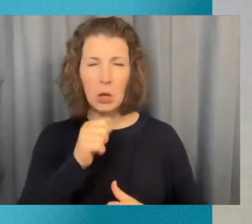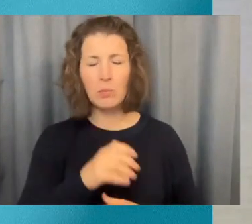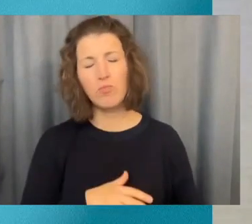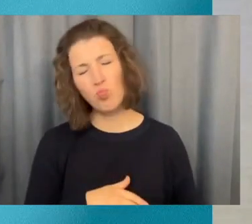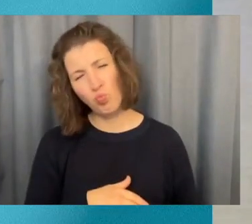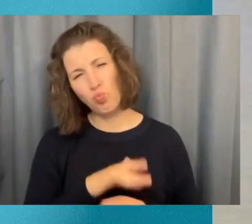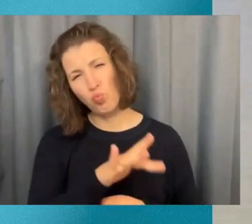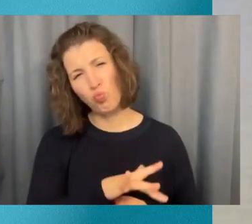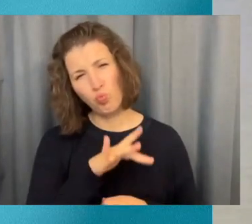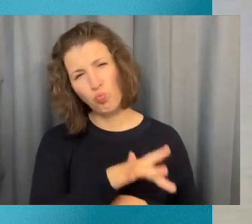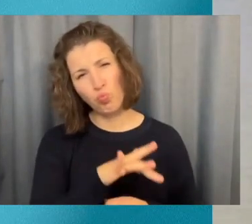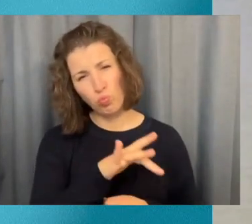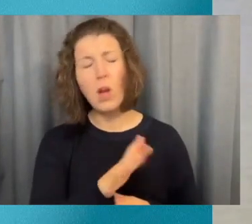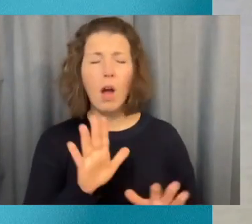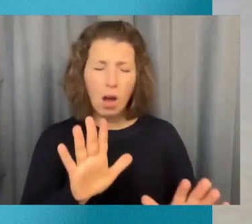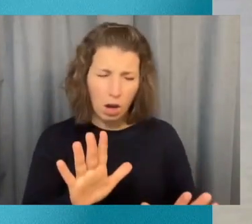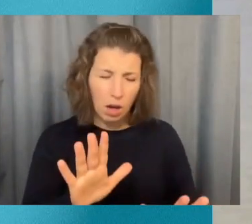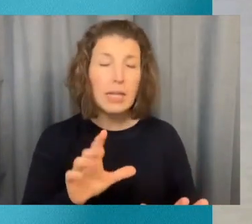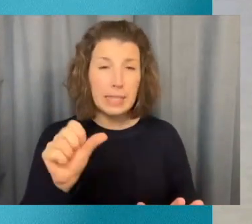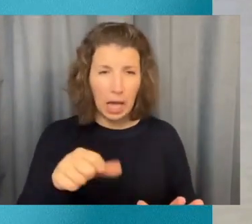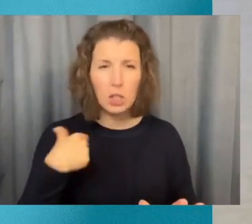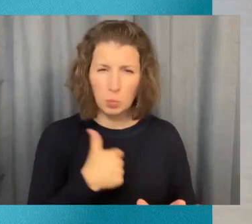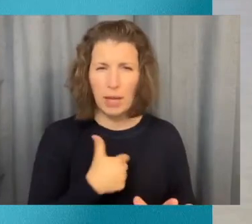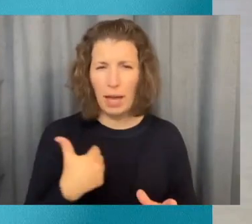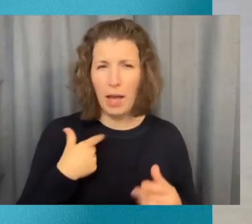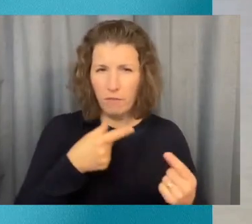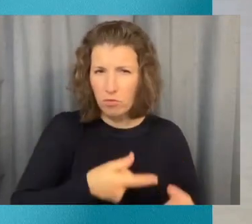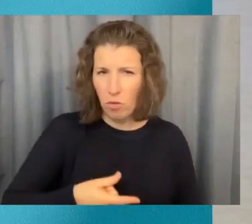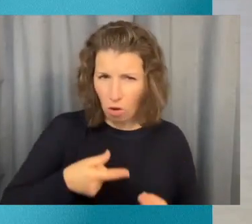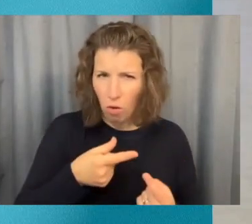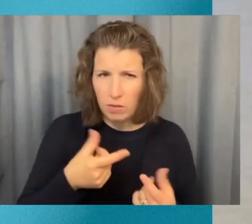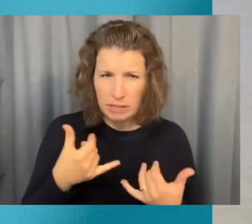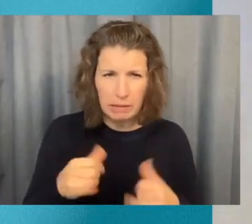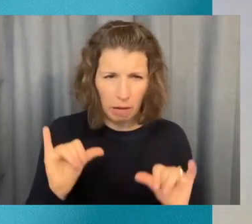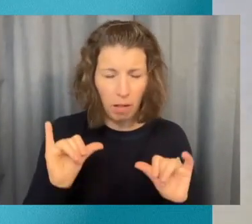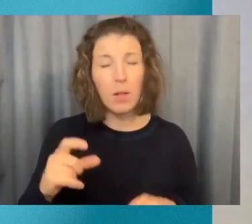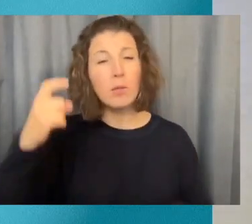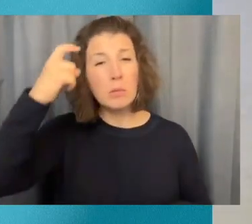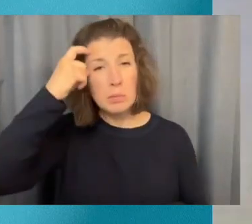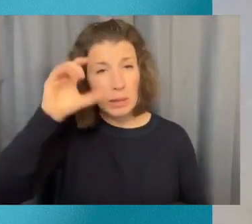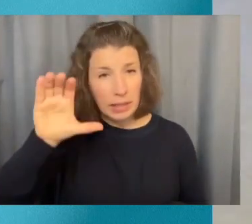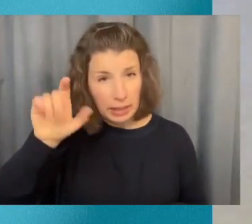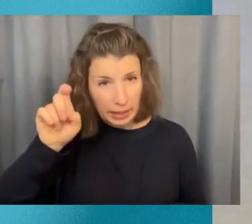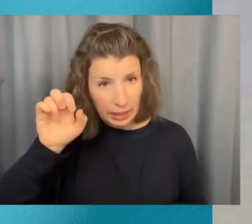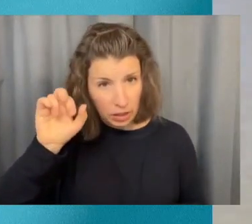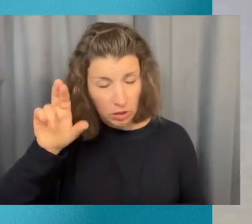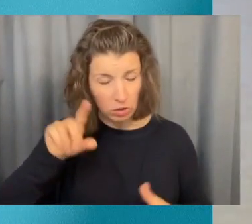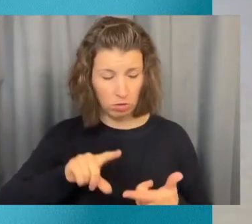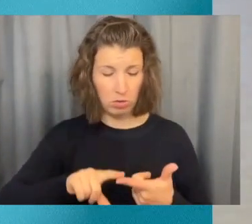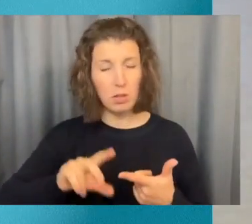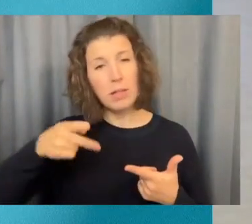Now, we still have our struggles. Brain cancer, pancreatic cancer.